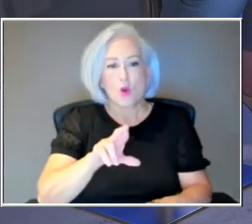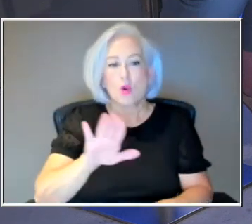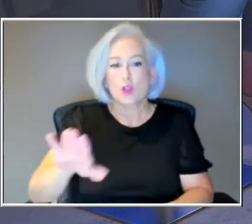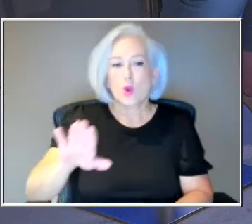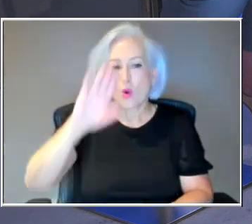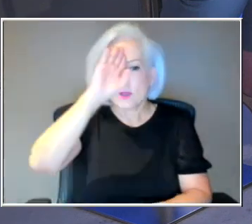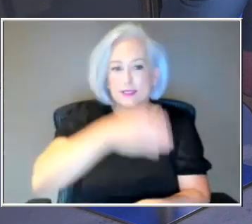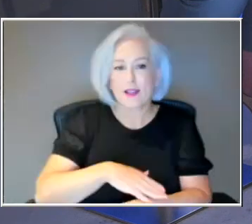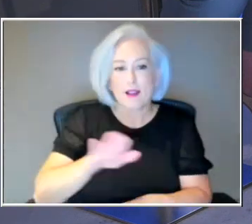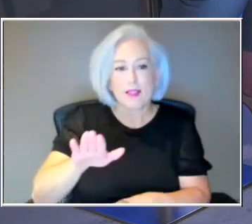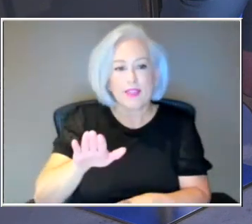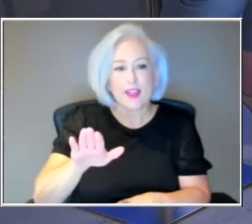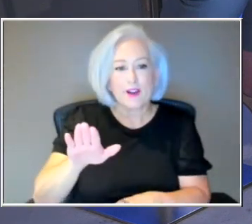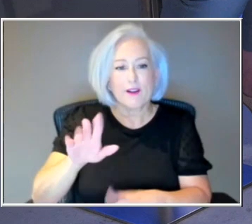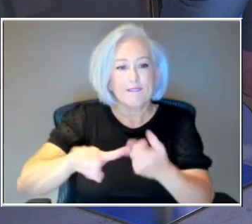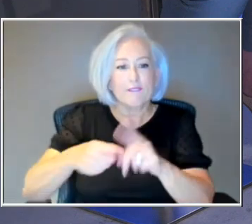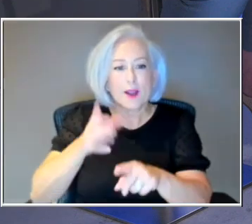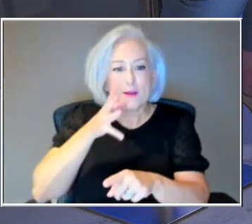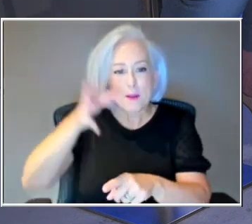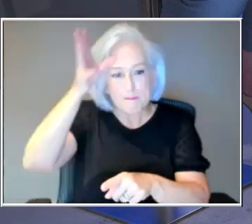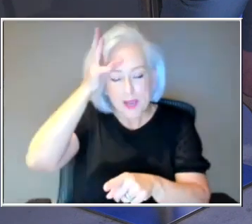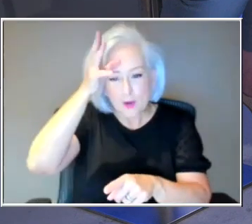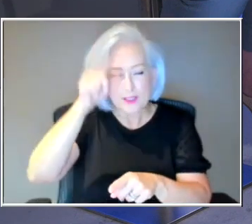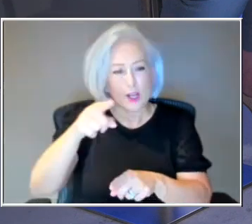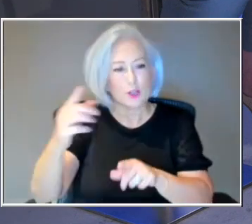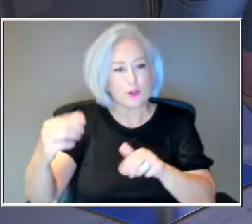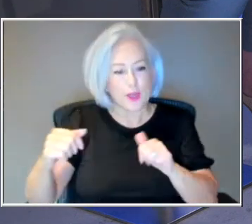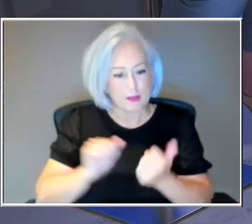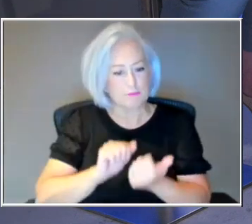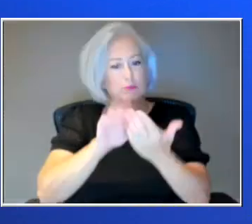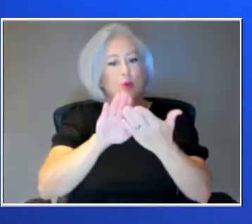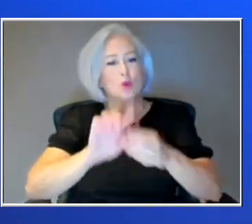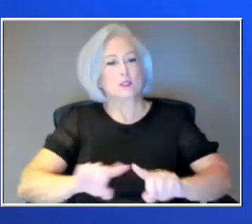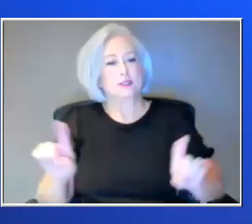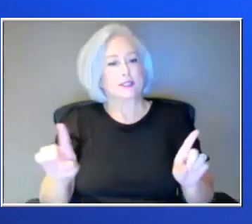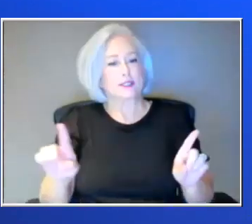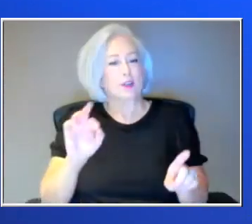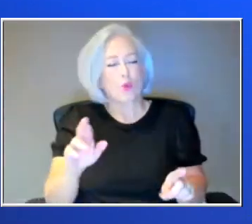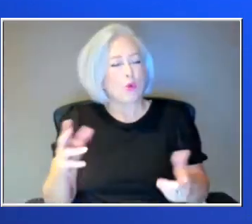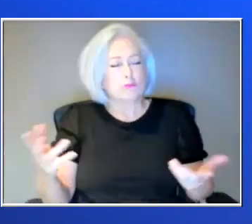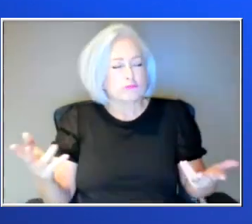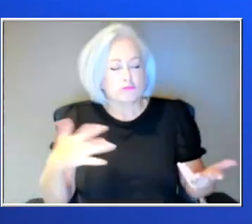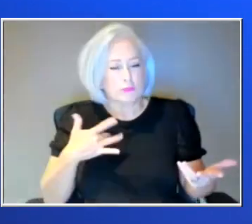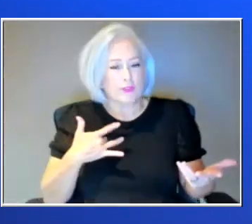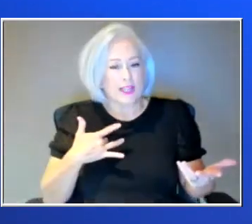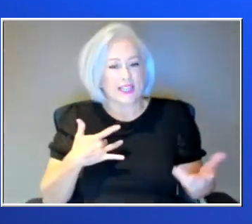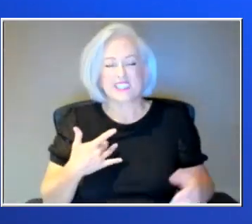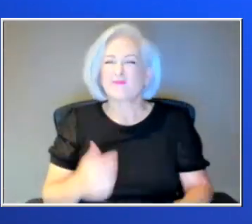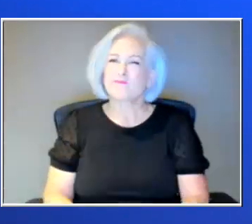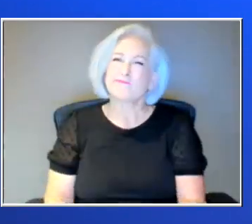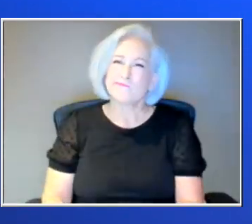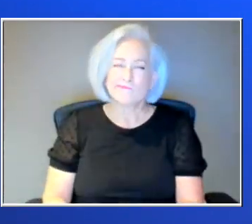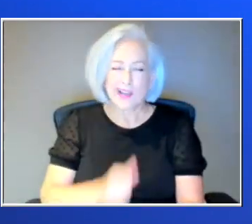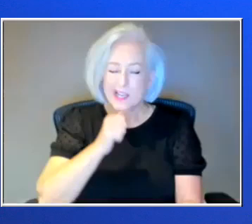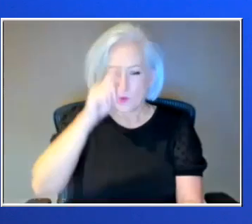they approach you differently? What's that been like, or what have you felt? No, I don't think so.